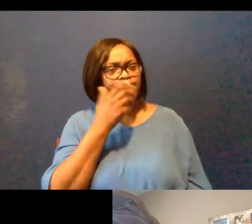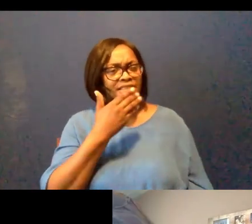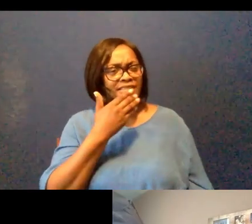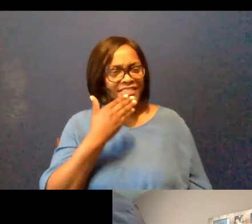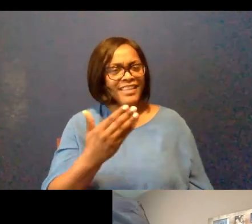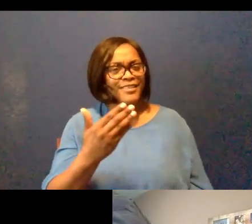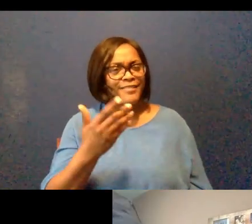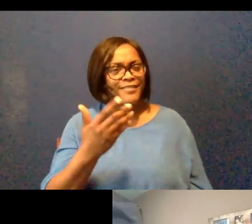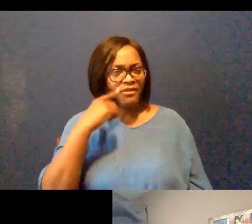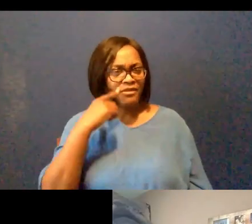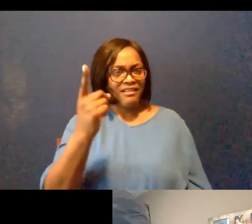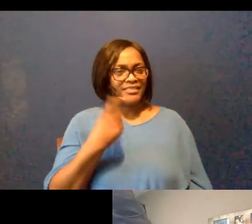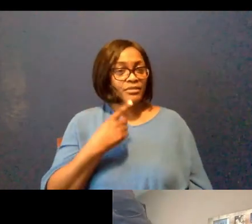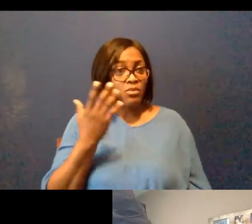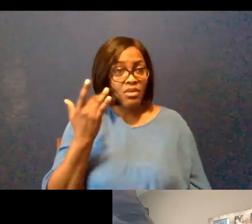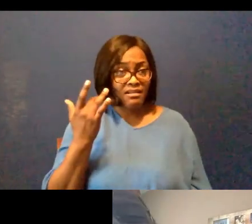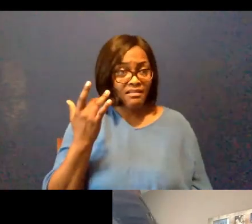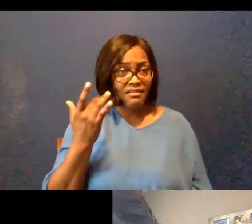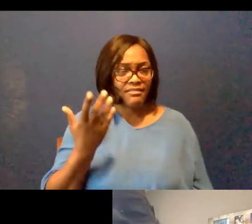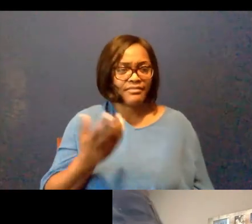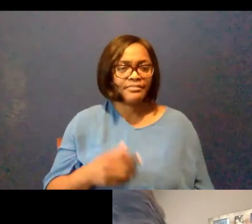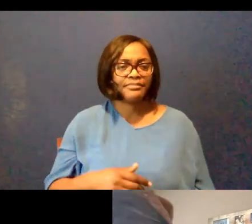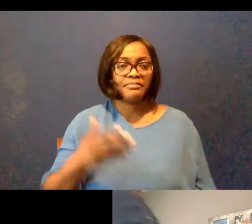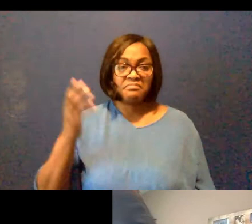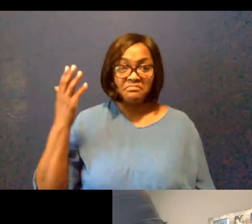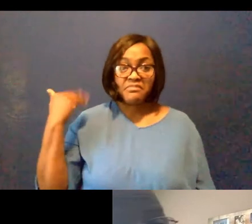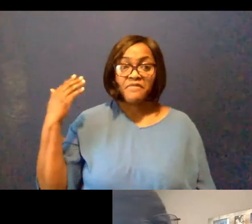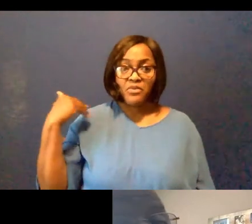well, I, I think